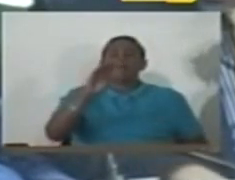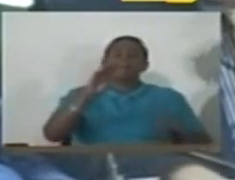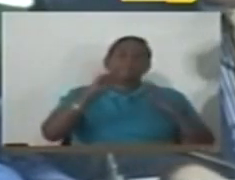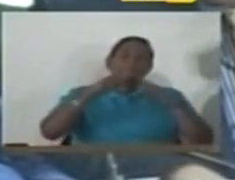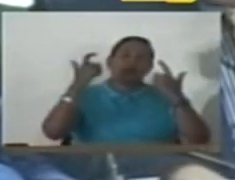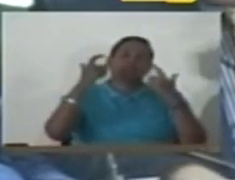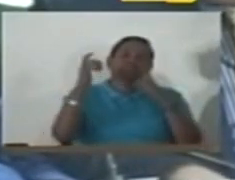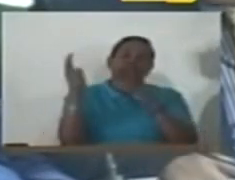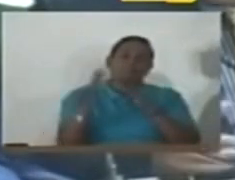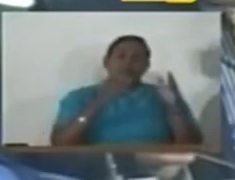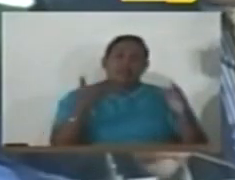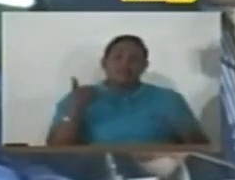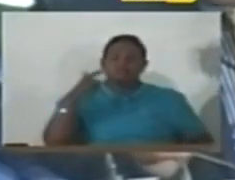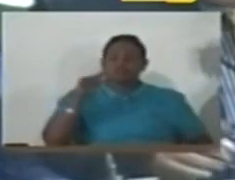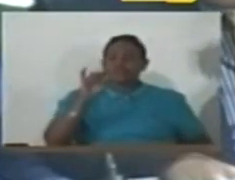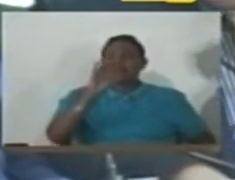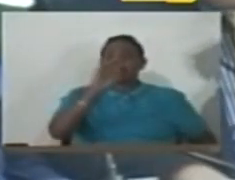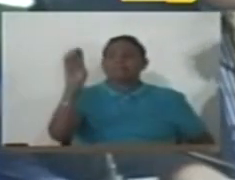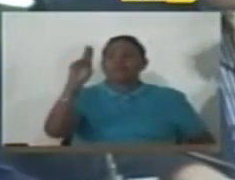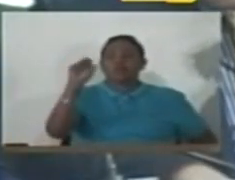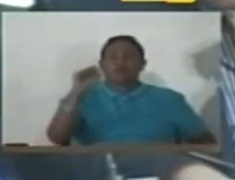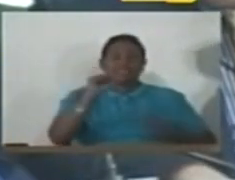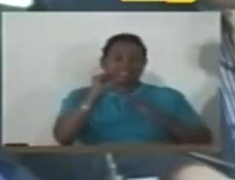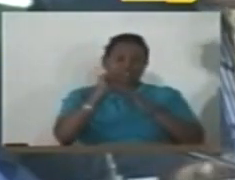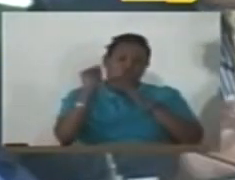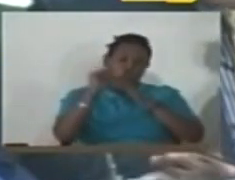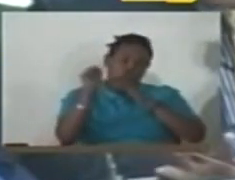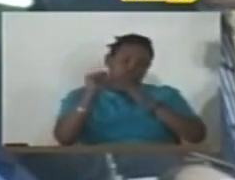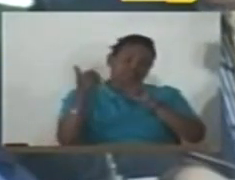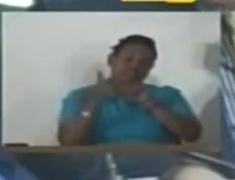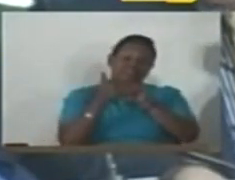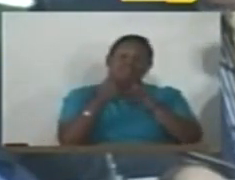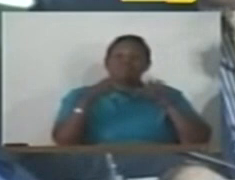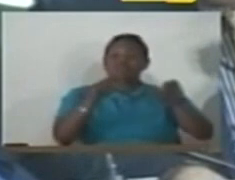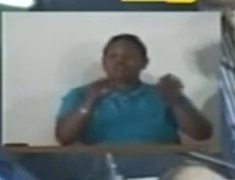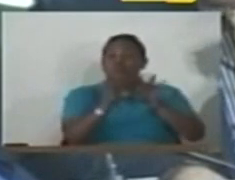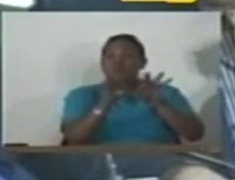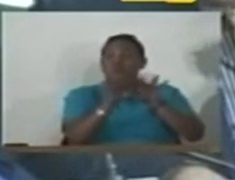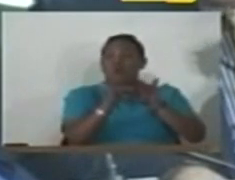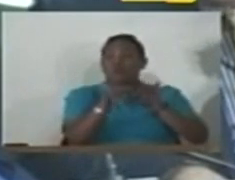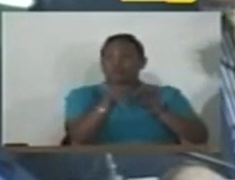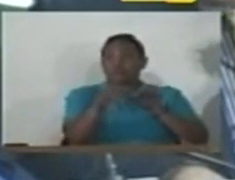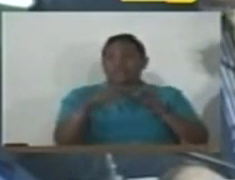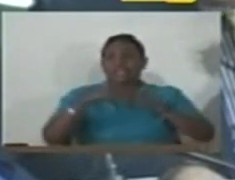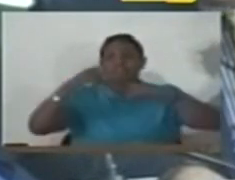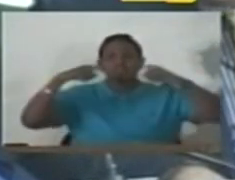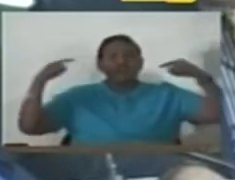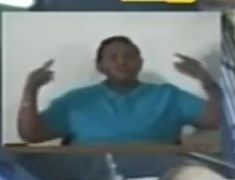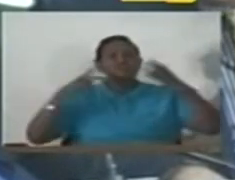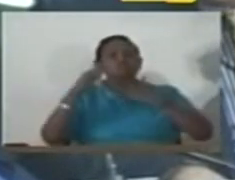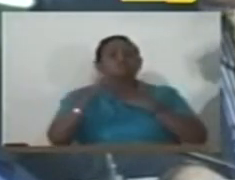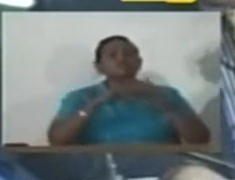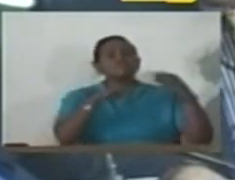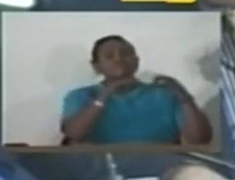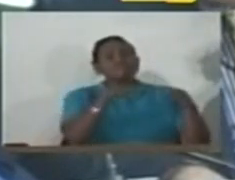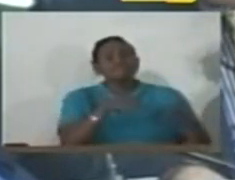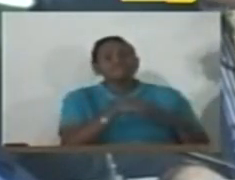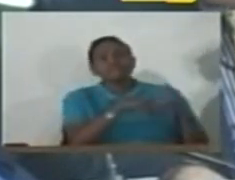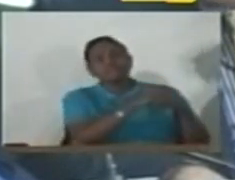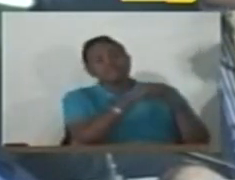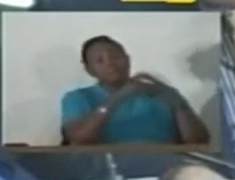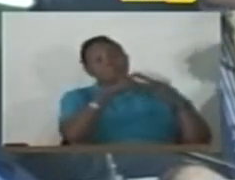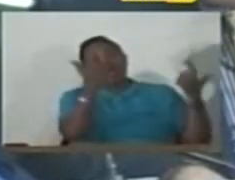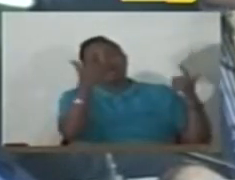some $28 billion United States of investments in the various projects outlined in the Master